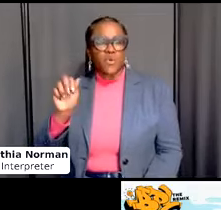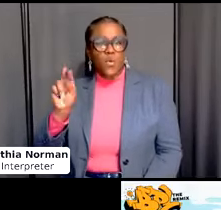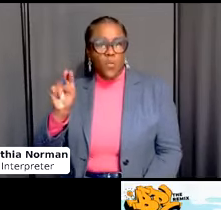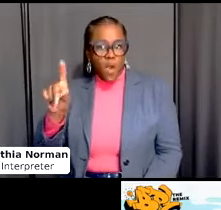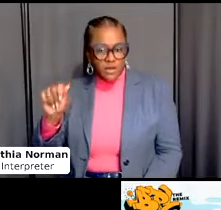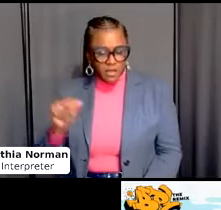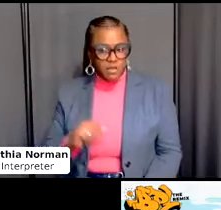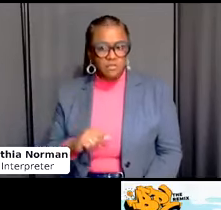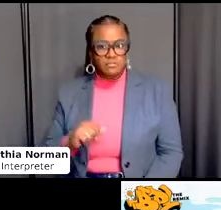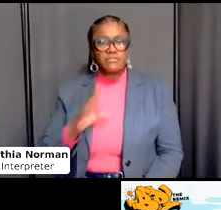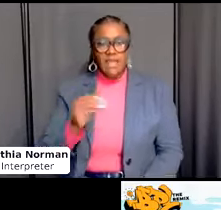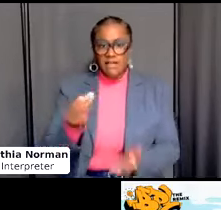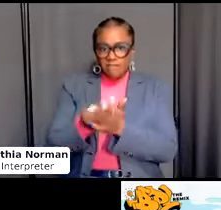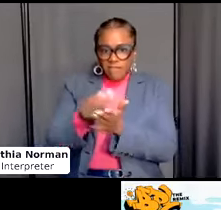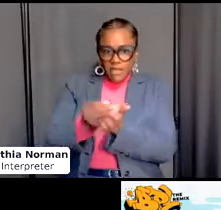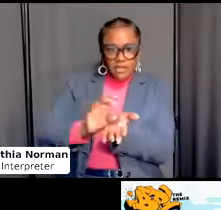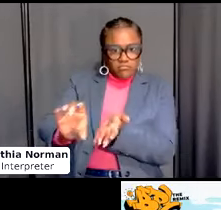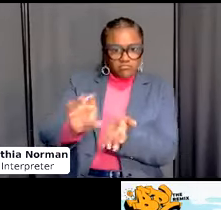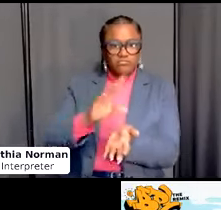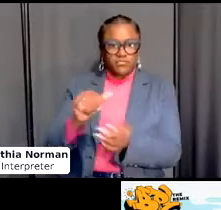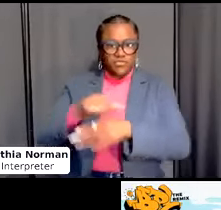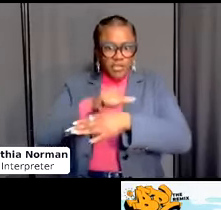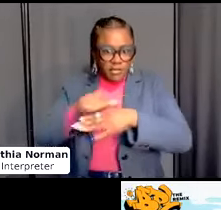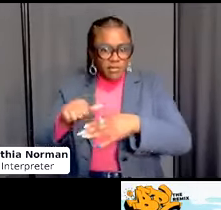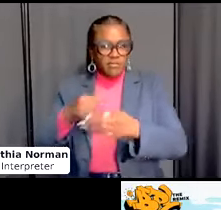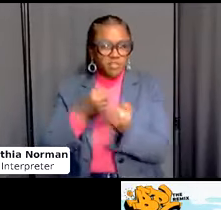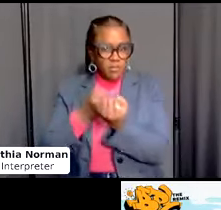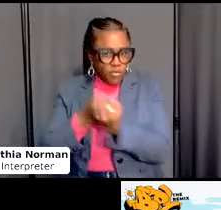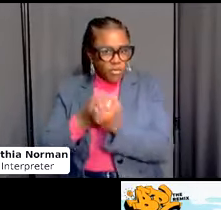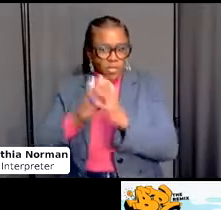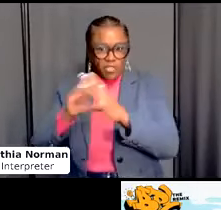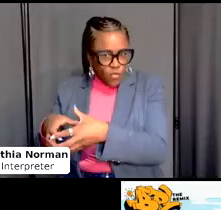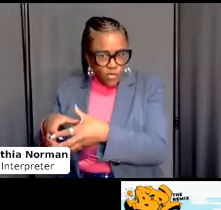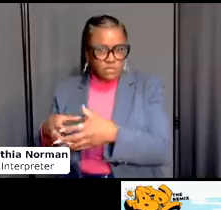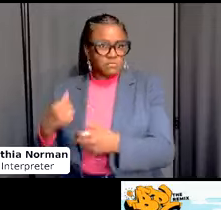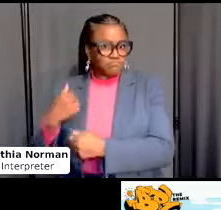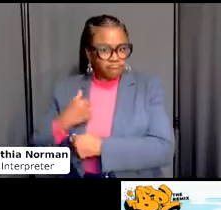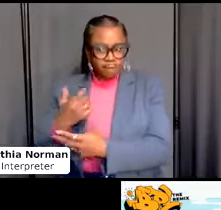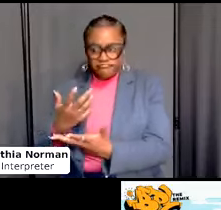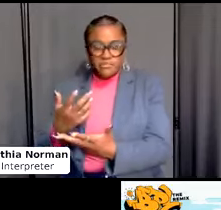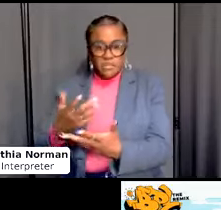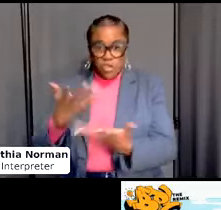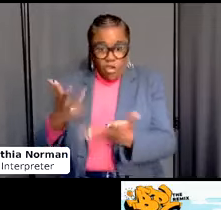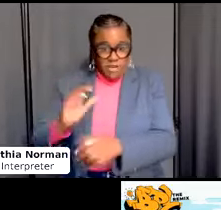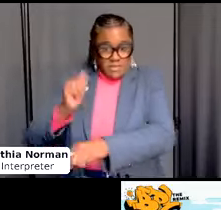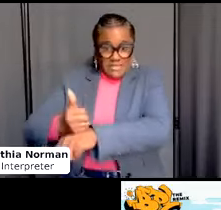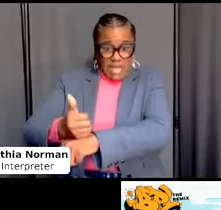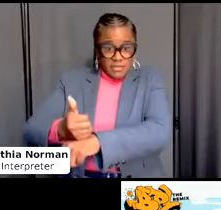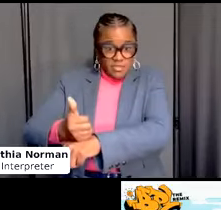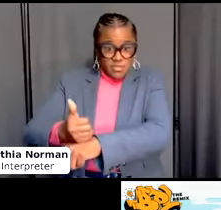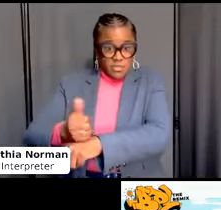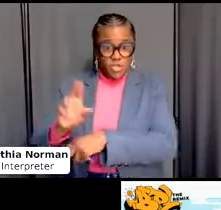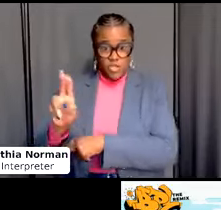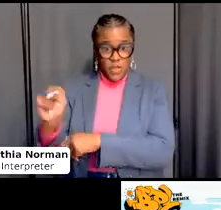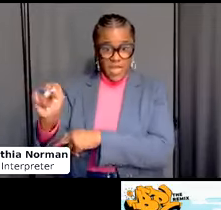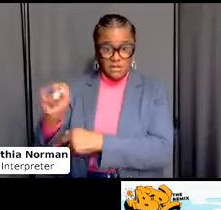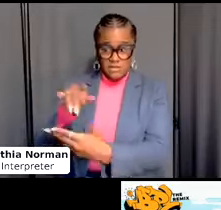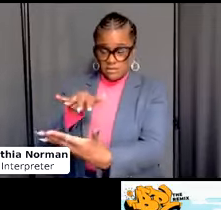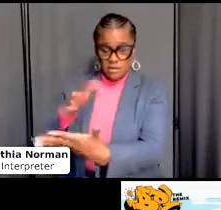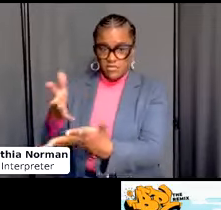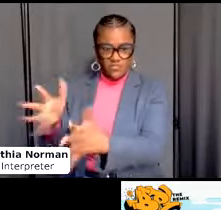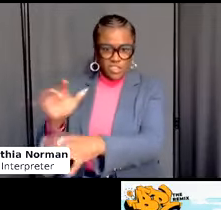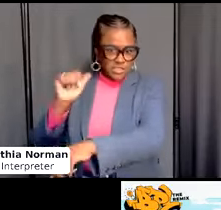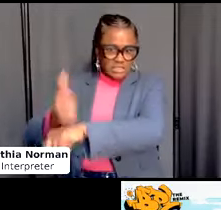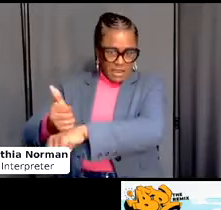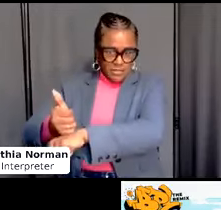and funding, training, and supporting these forces. No matter what they claim, it's already been established. Even the UN studies have established